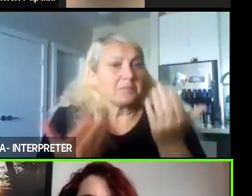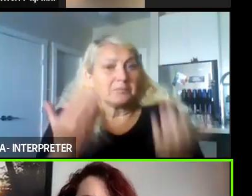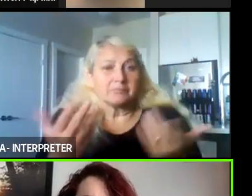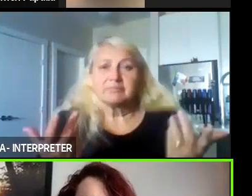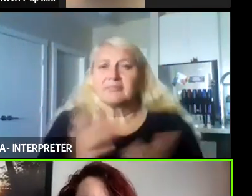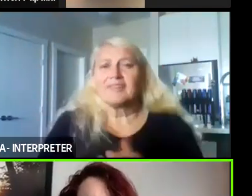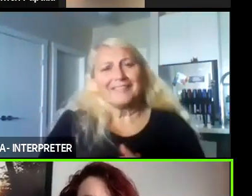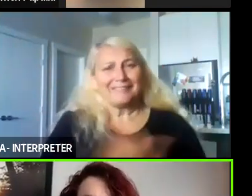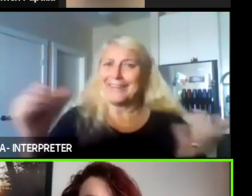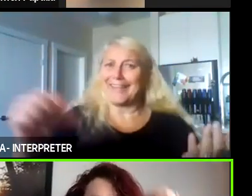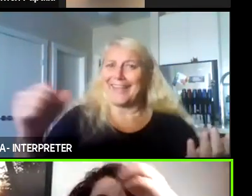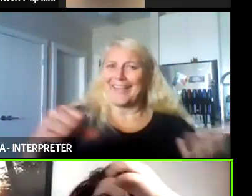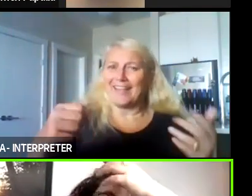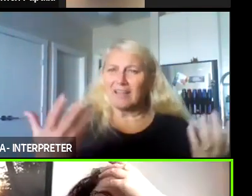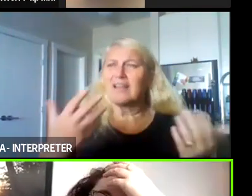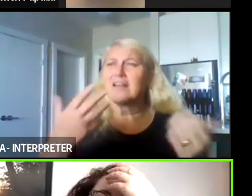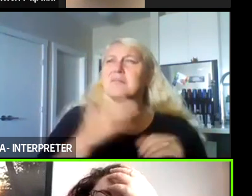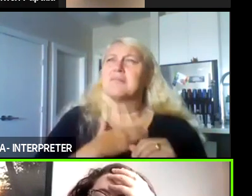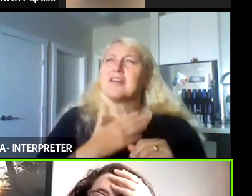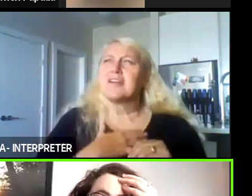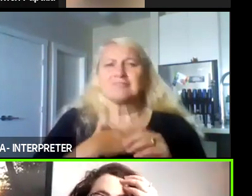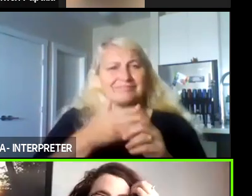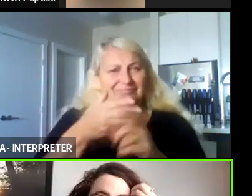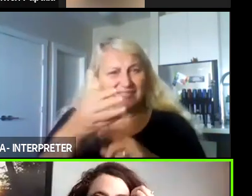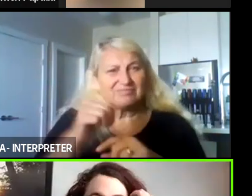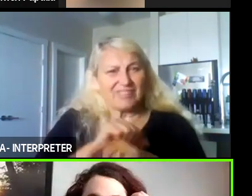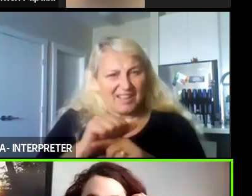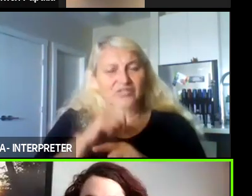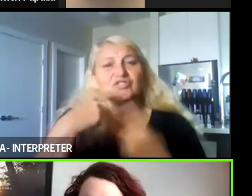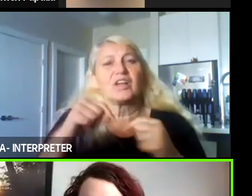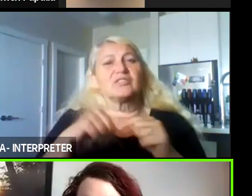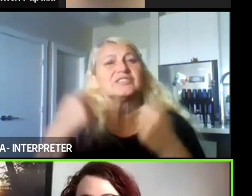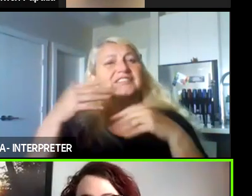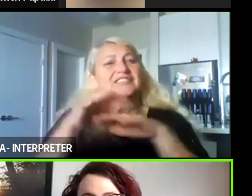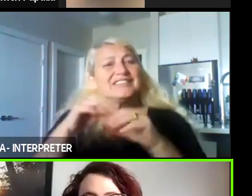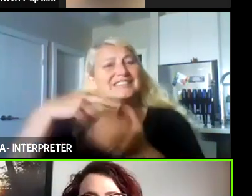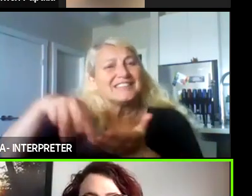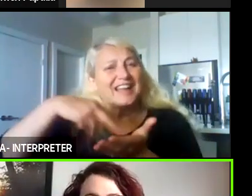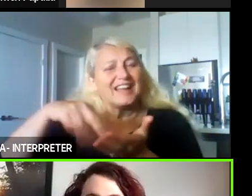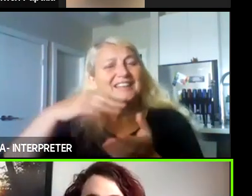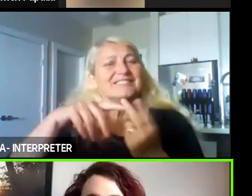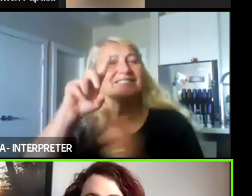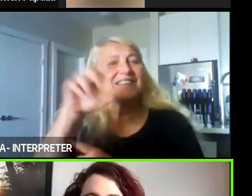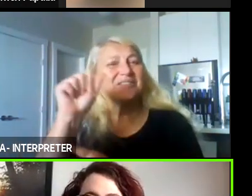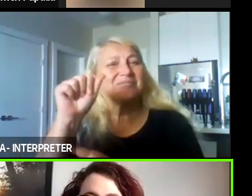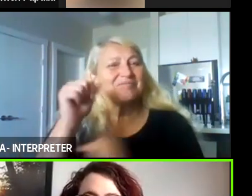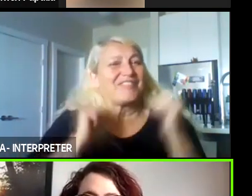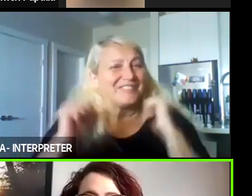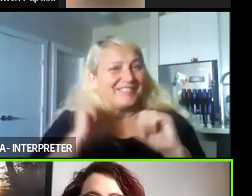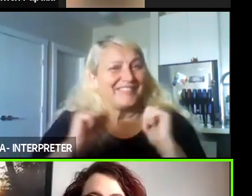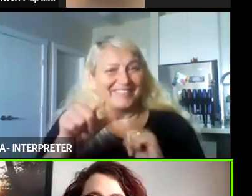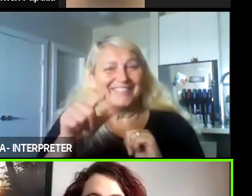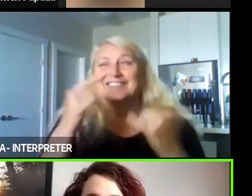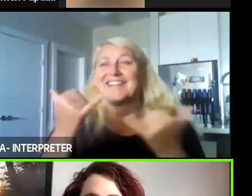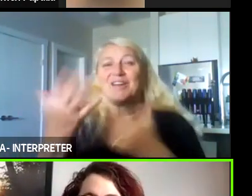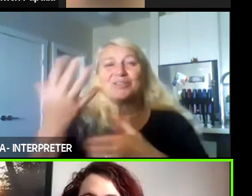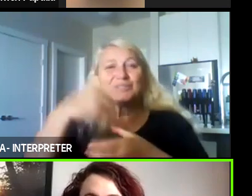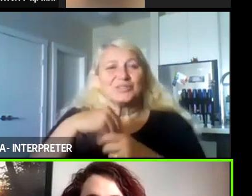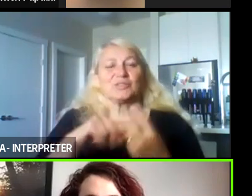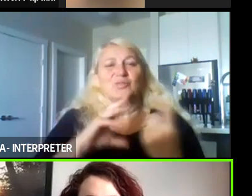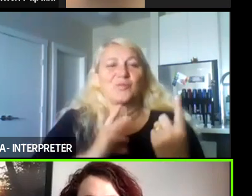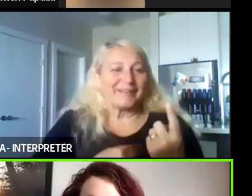Yeah, my practice began in integrated dance and disability performance and now includes queer